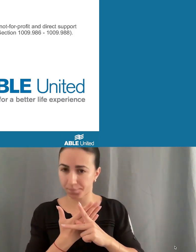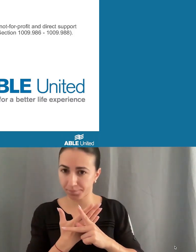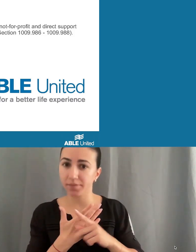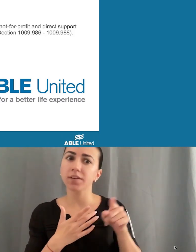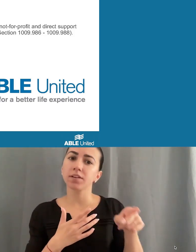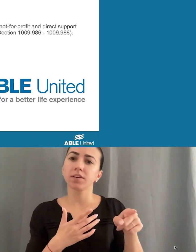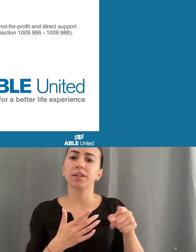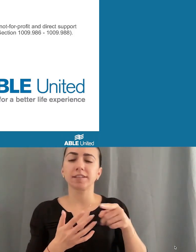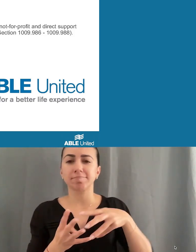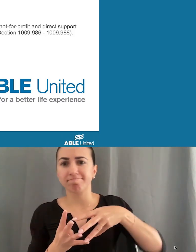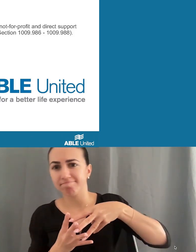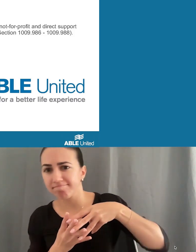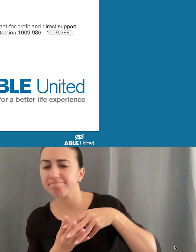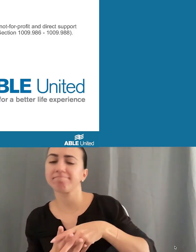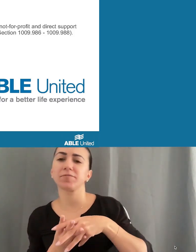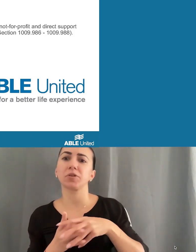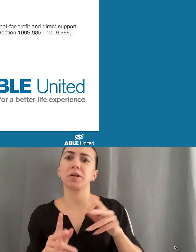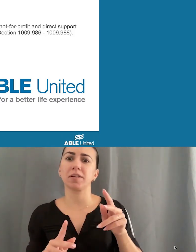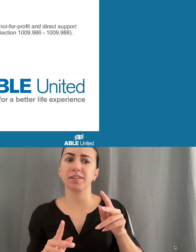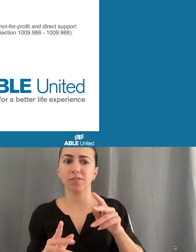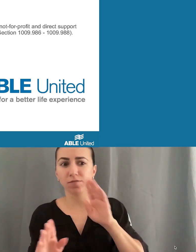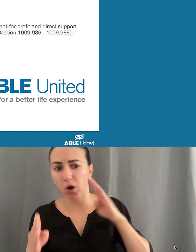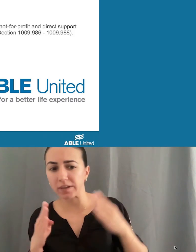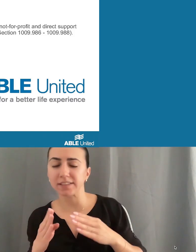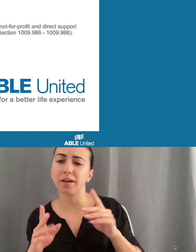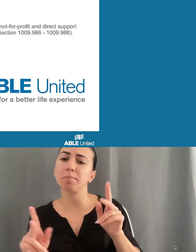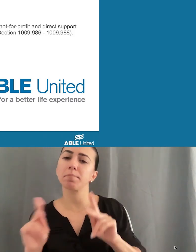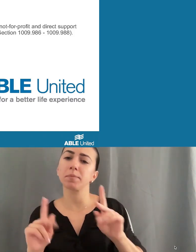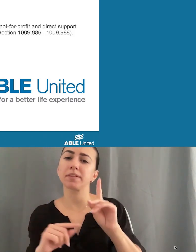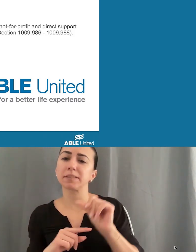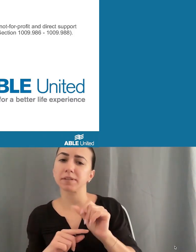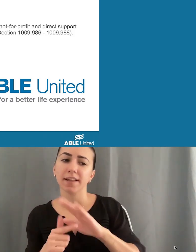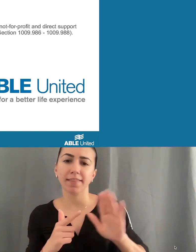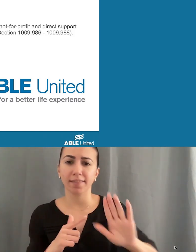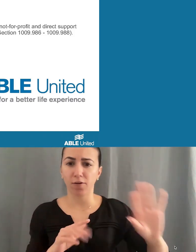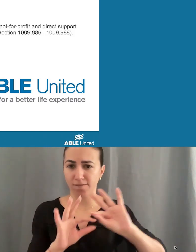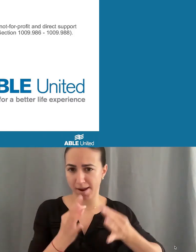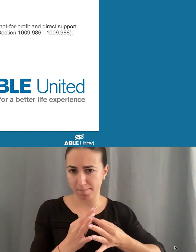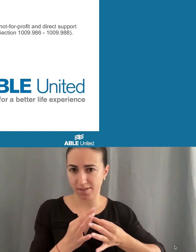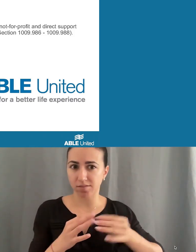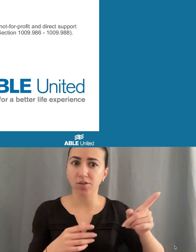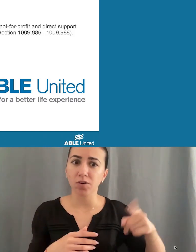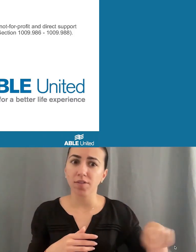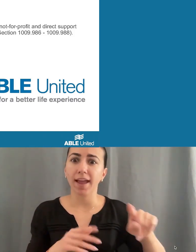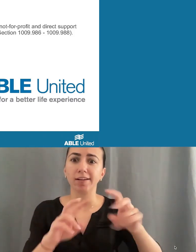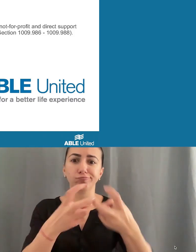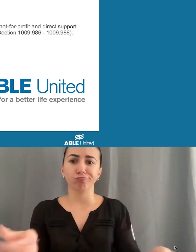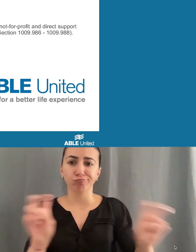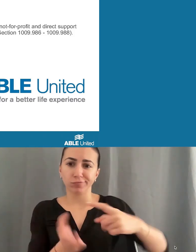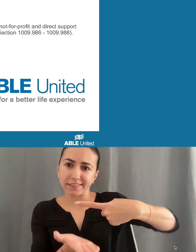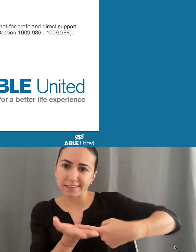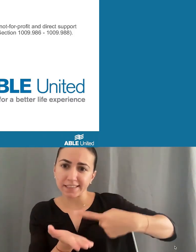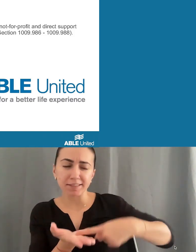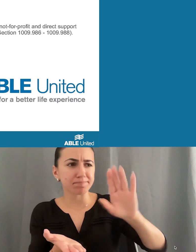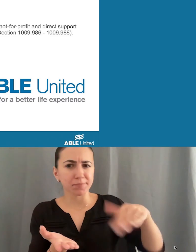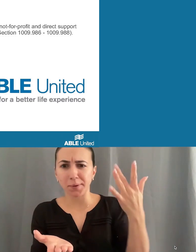its grassroots movement with individuals with disabilities and their families. They're really the ones that sat around a dining room table and say,